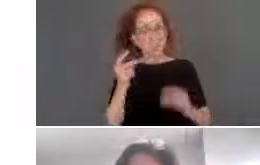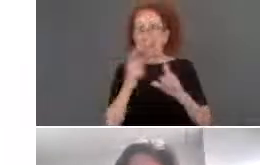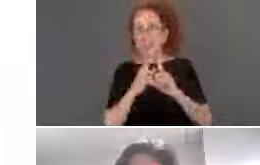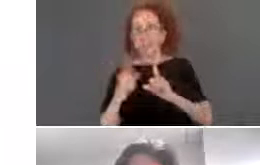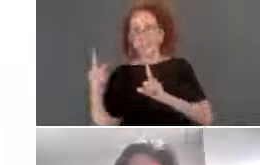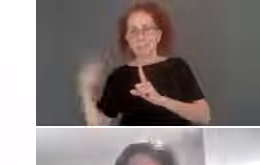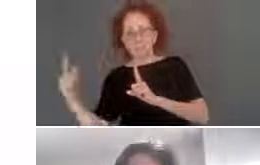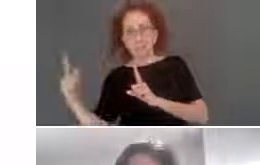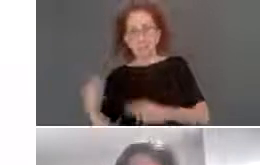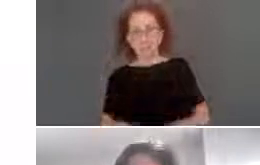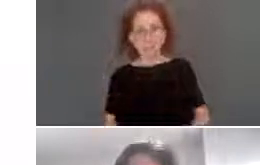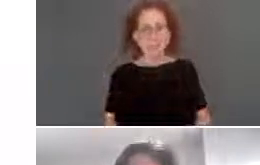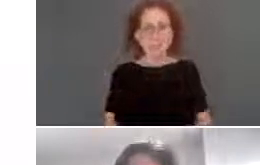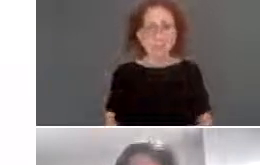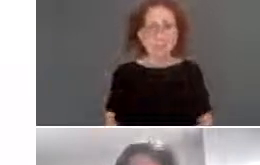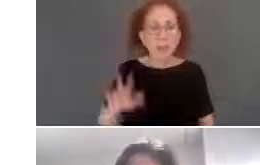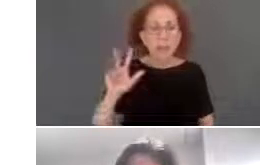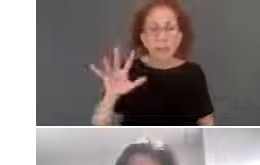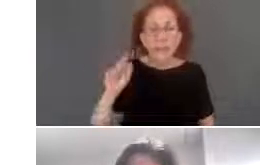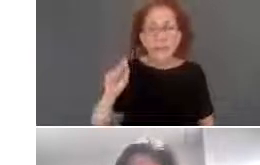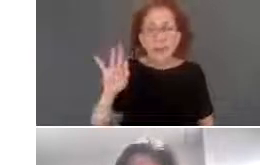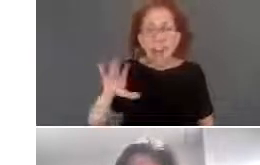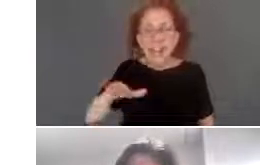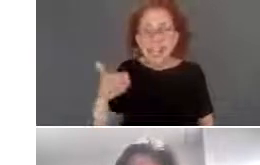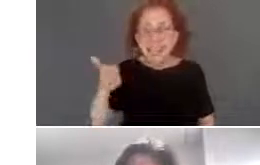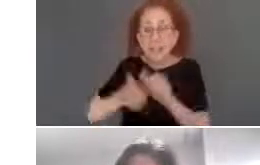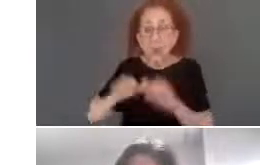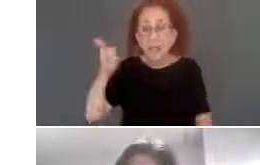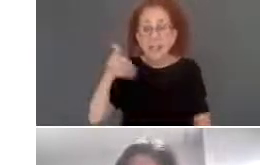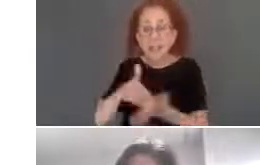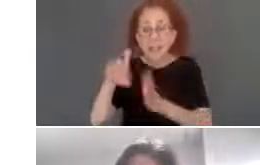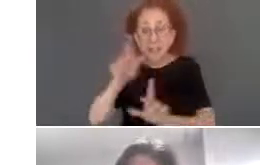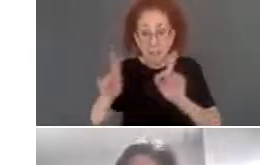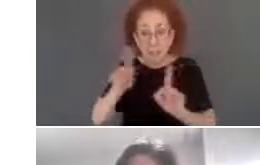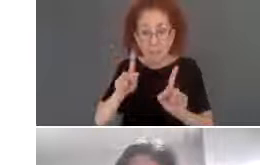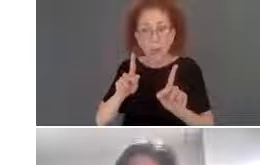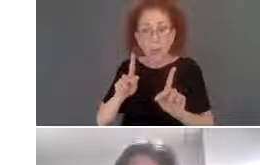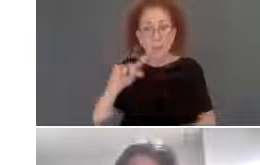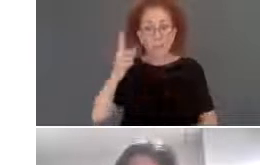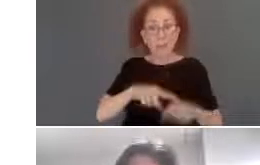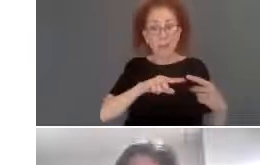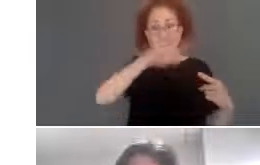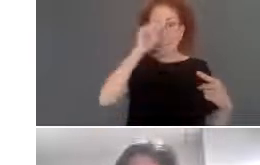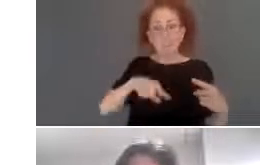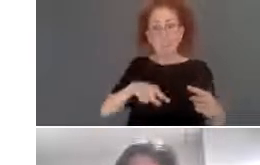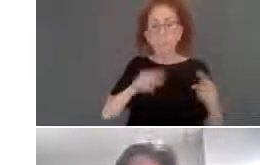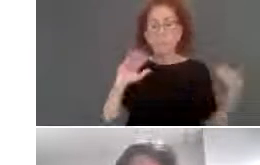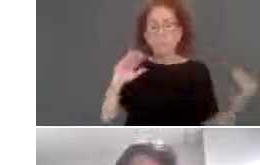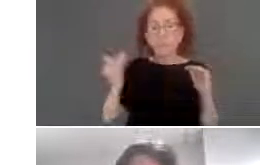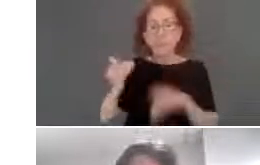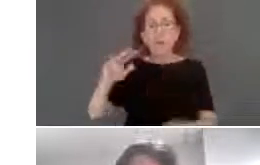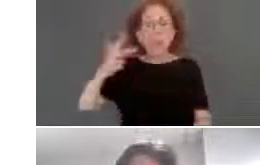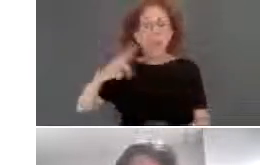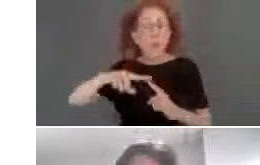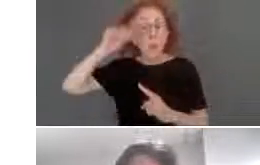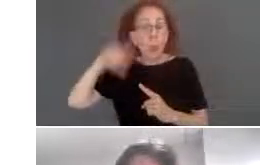to 35.9 deaths per 10 million people in the population. And then if you look at the third wave